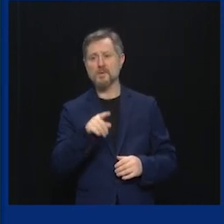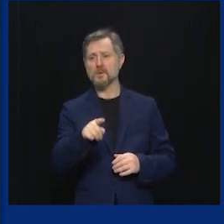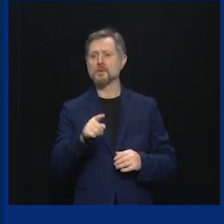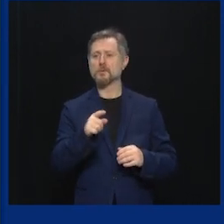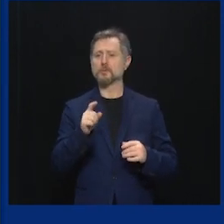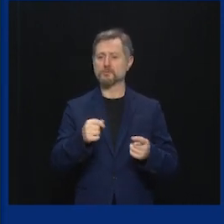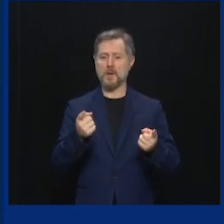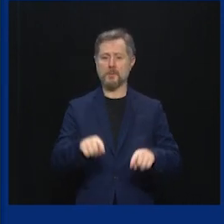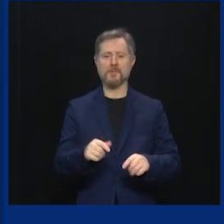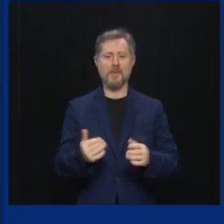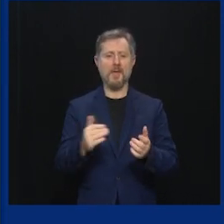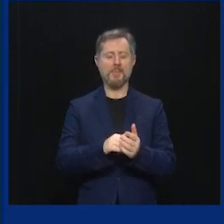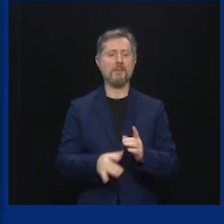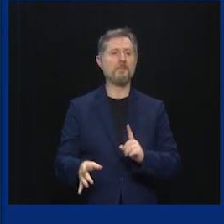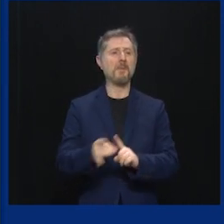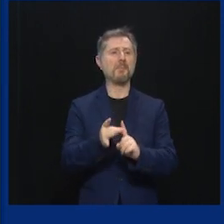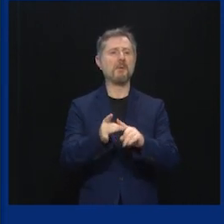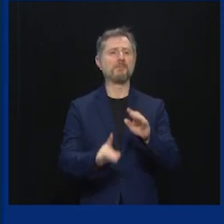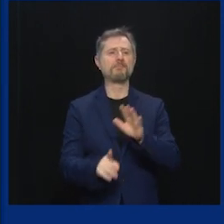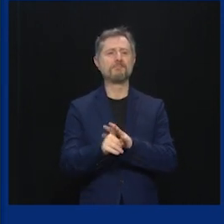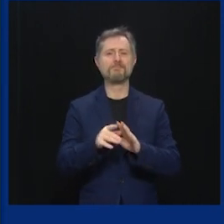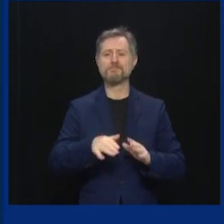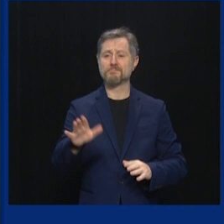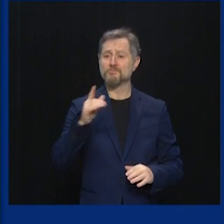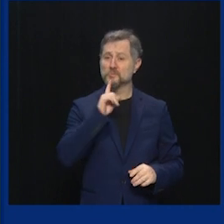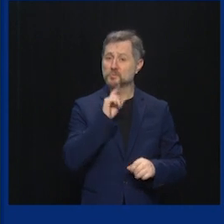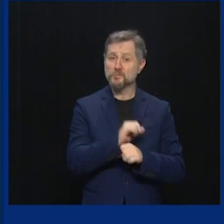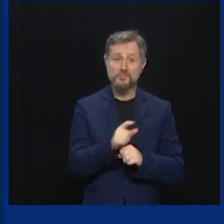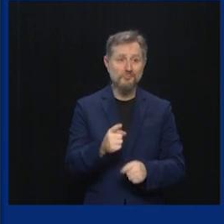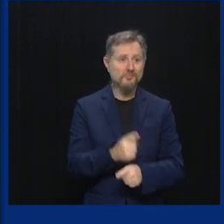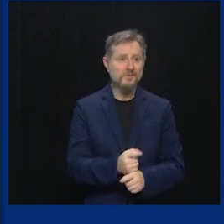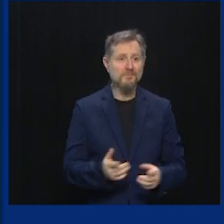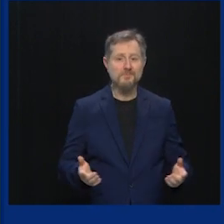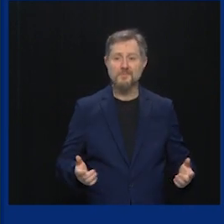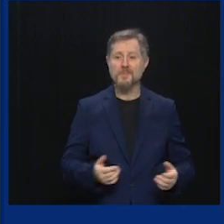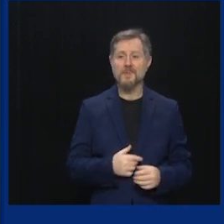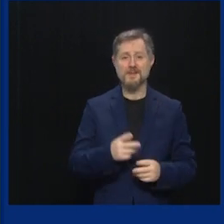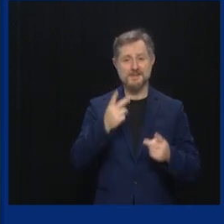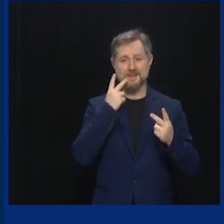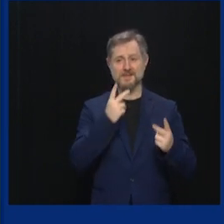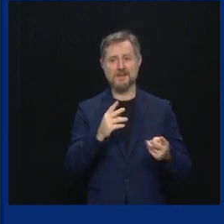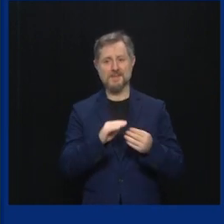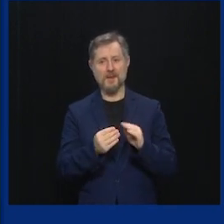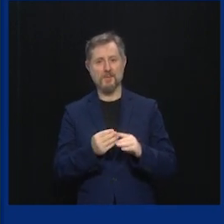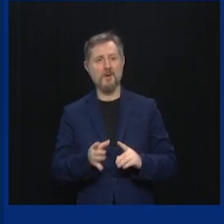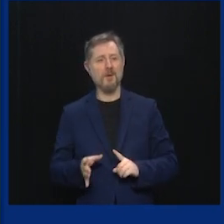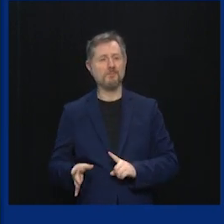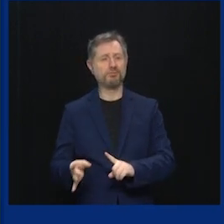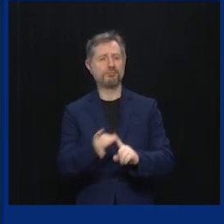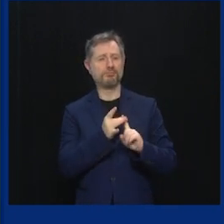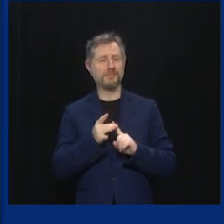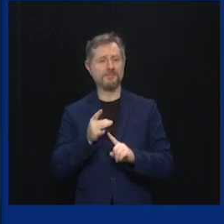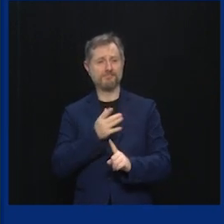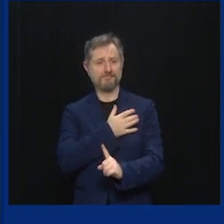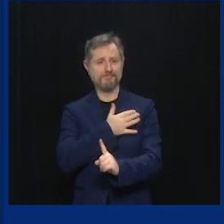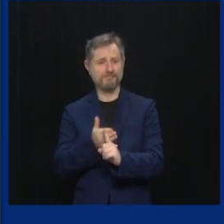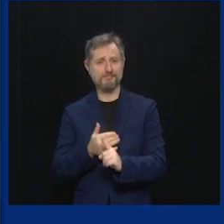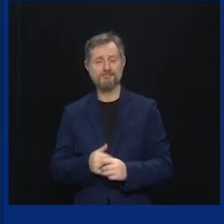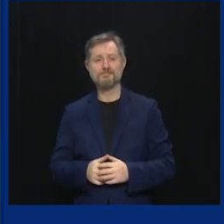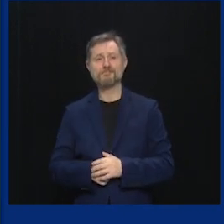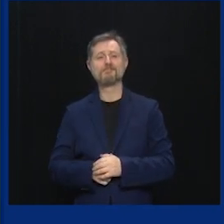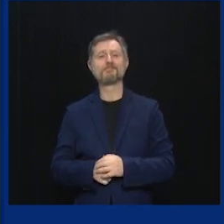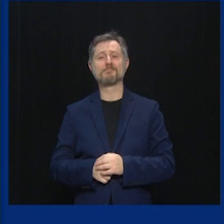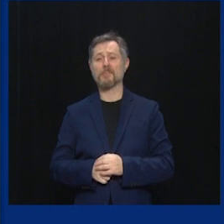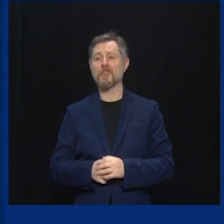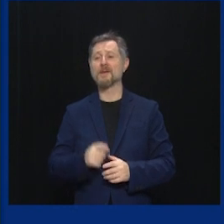so we are correct. The spike is occurring. You can see the number of people that are testing positive. We look at cases per 100,000